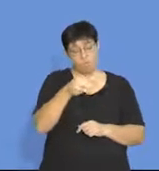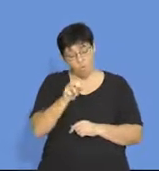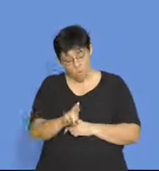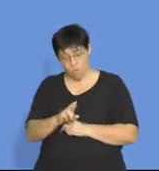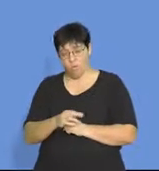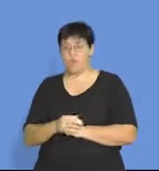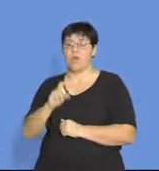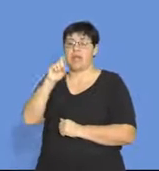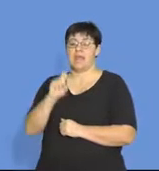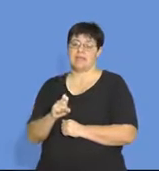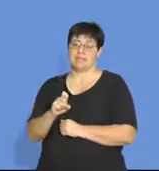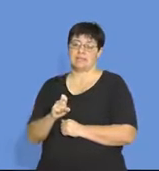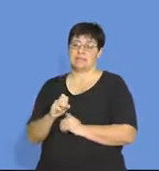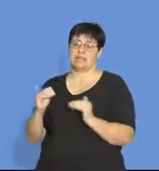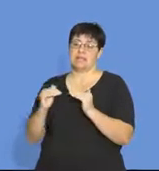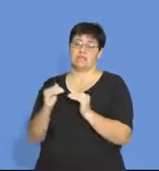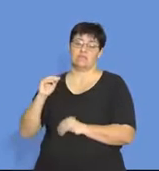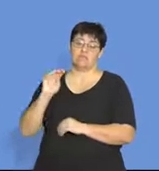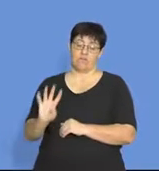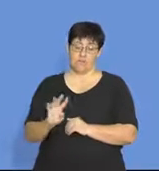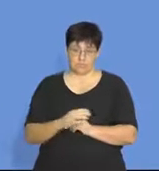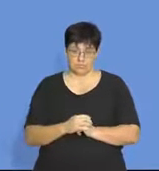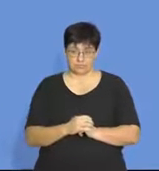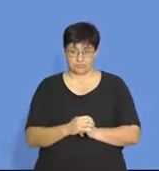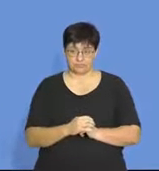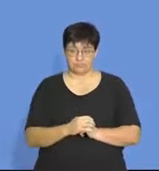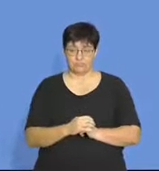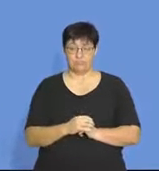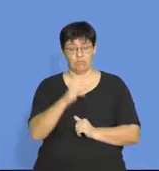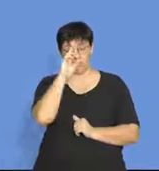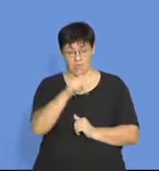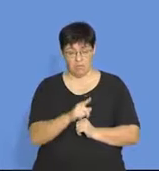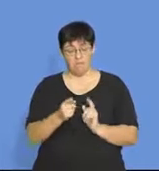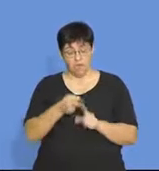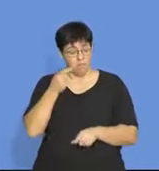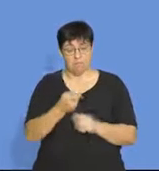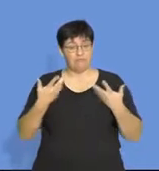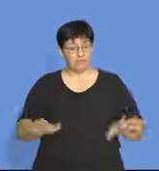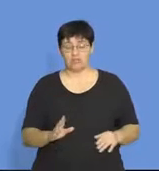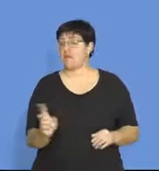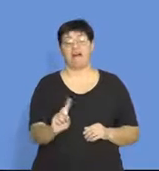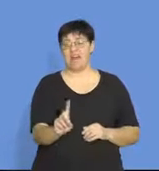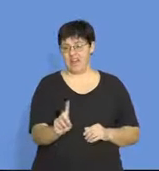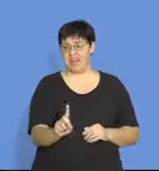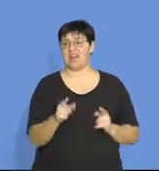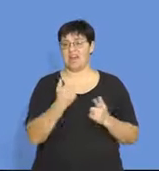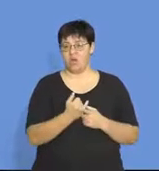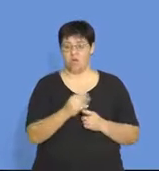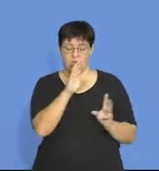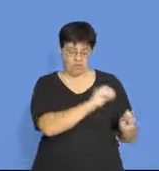or x is equals to positive 4. Now remember, from here, you need to